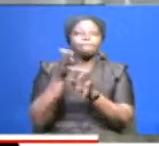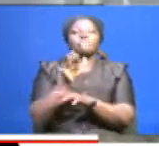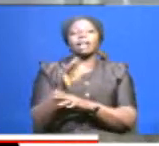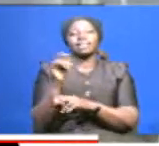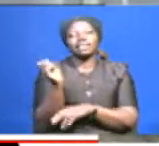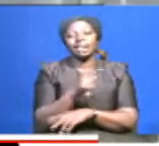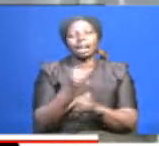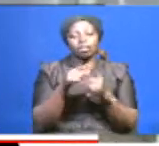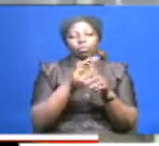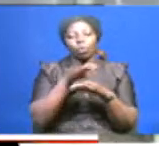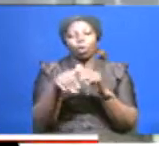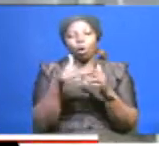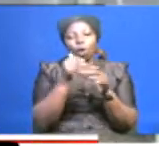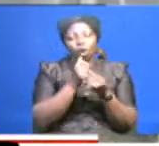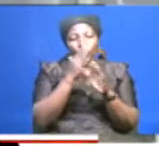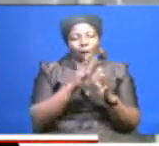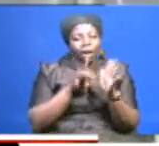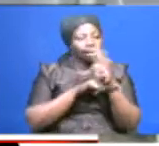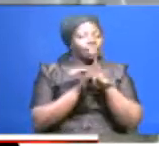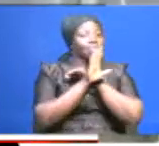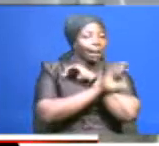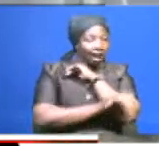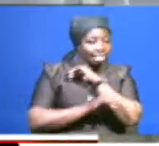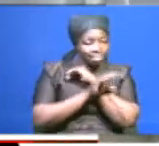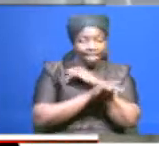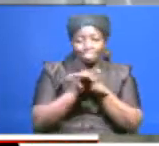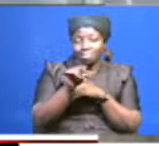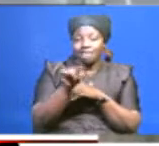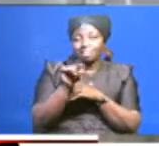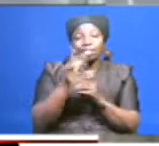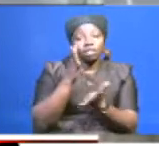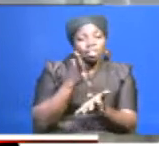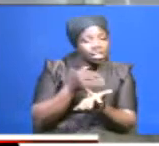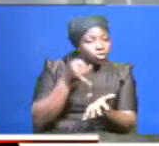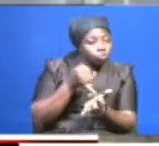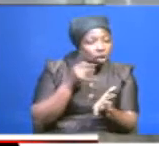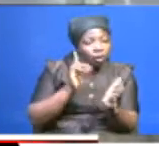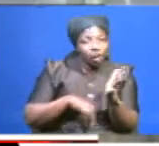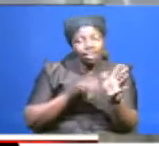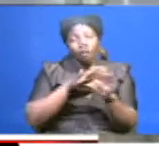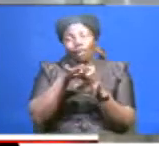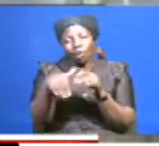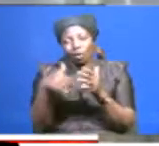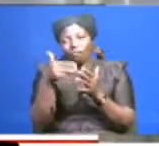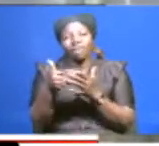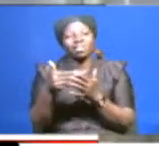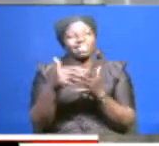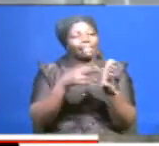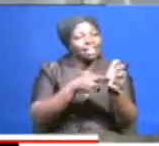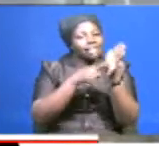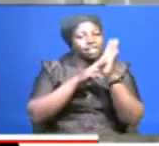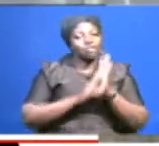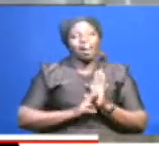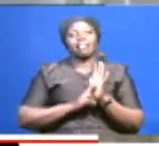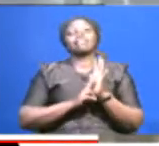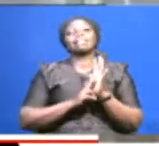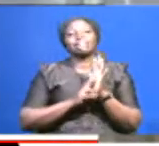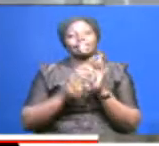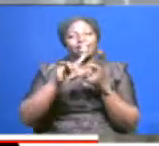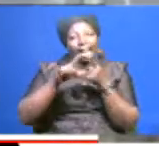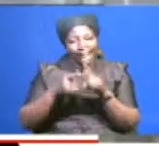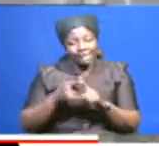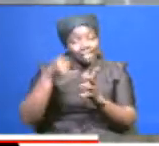all workers in the country that takes into account all necessary parameters,